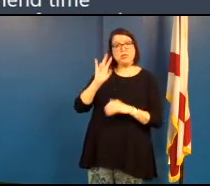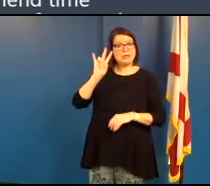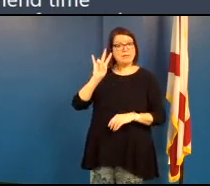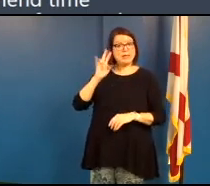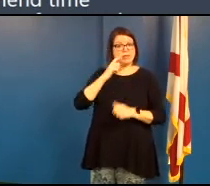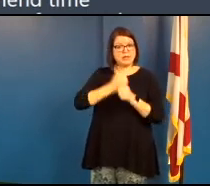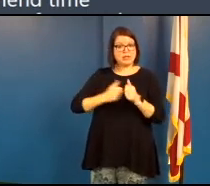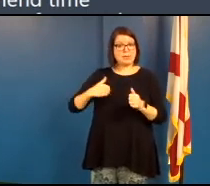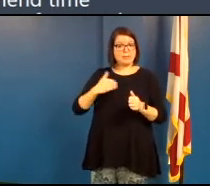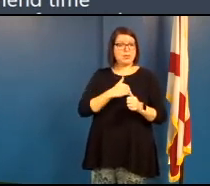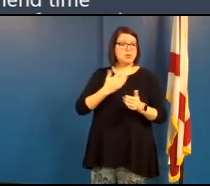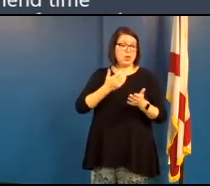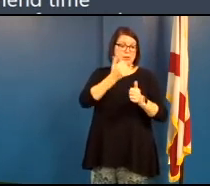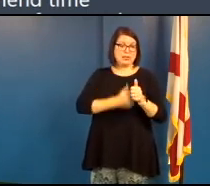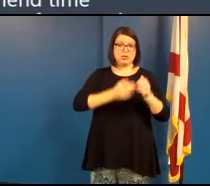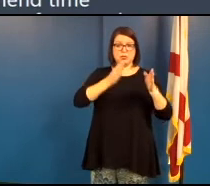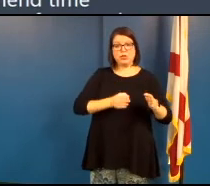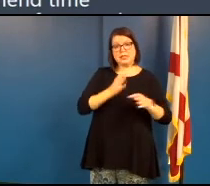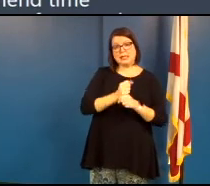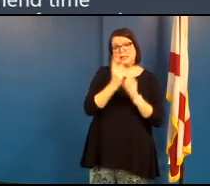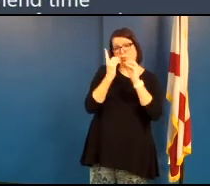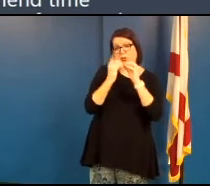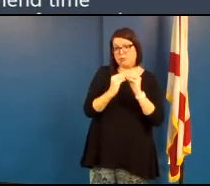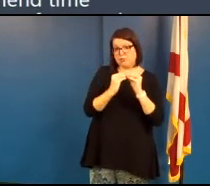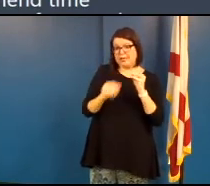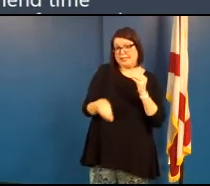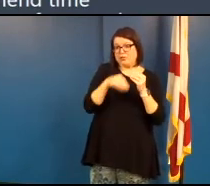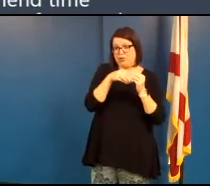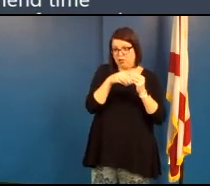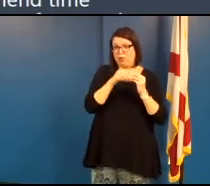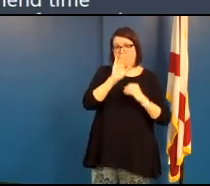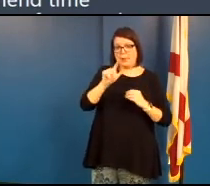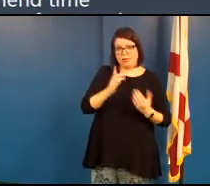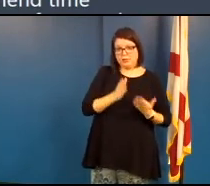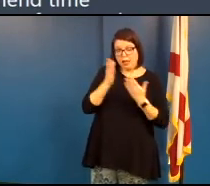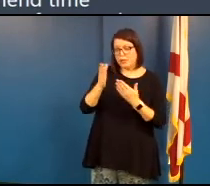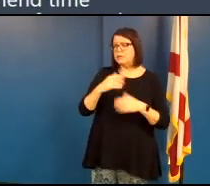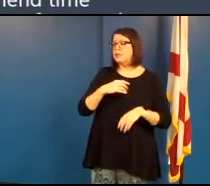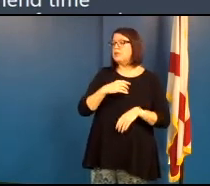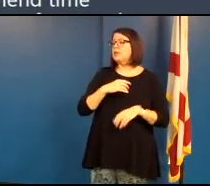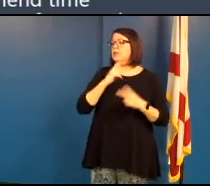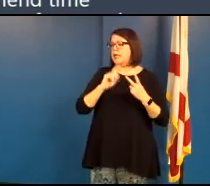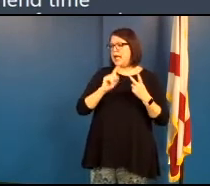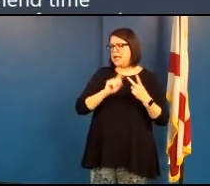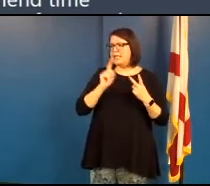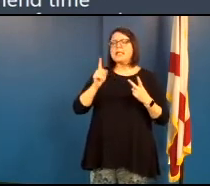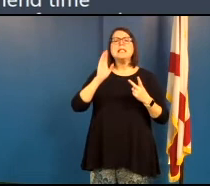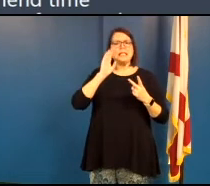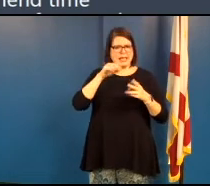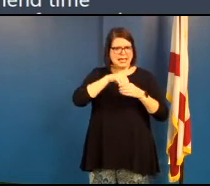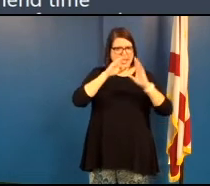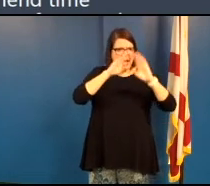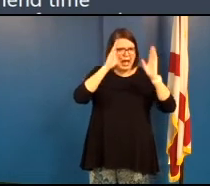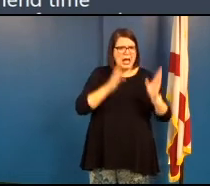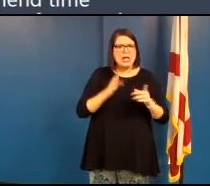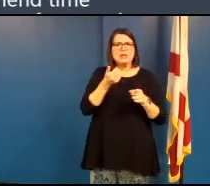one additional bill slot. And then they're gonna reduce the amount of proposed committee bills. You won't see that in the House very much. So it's very unlikely